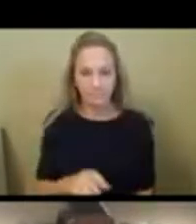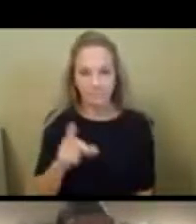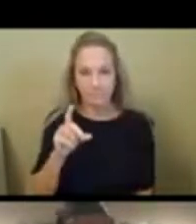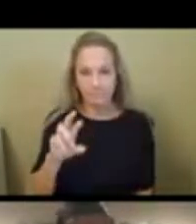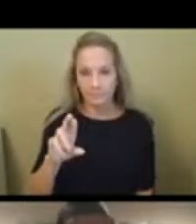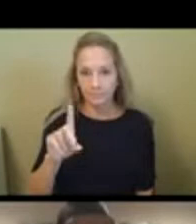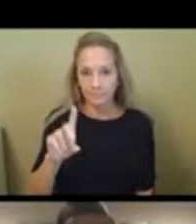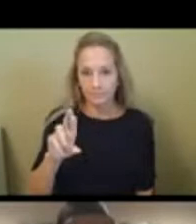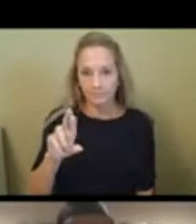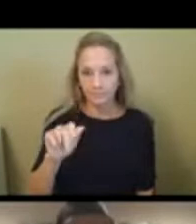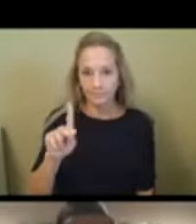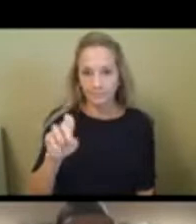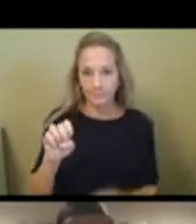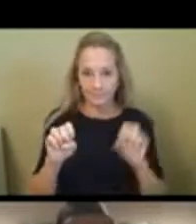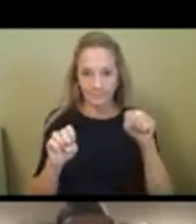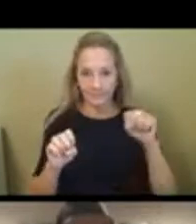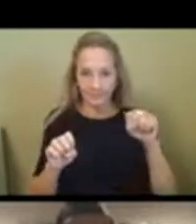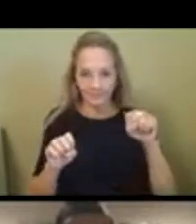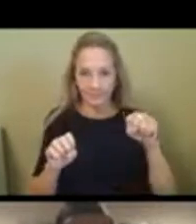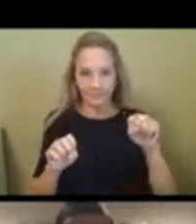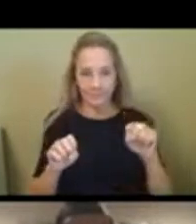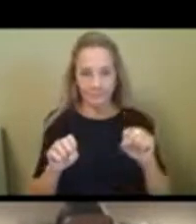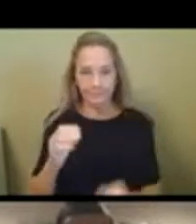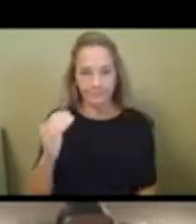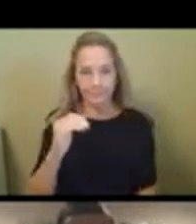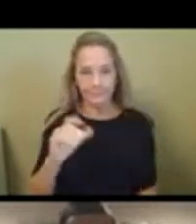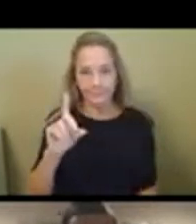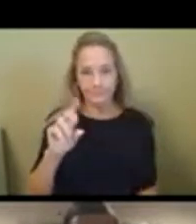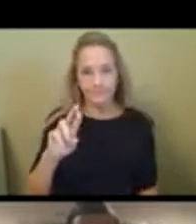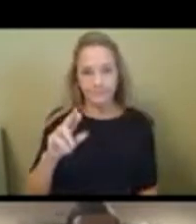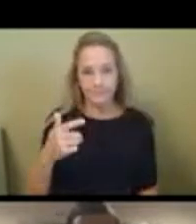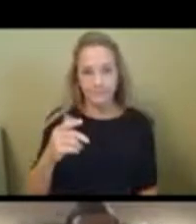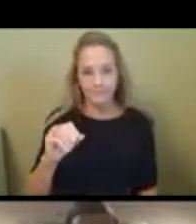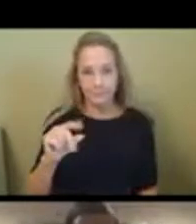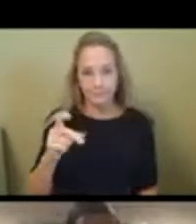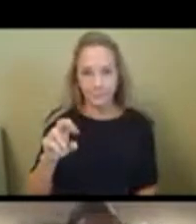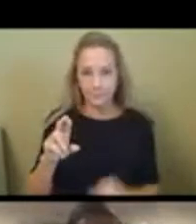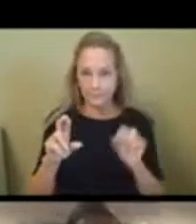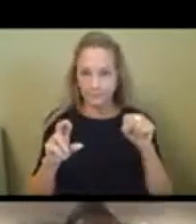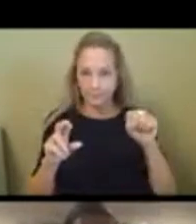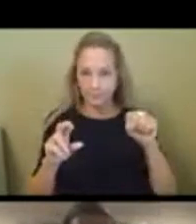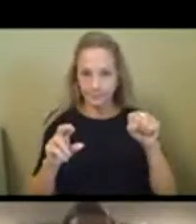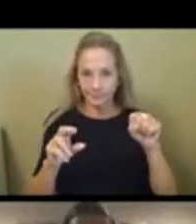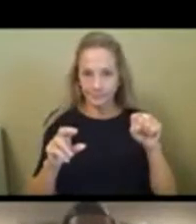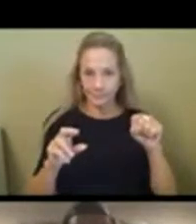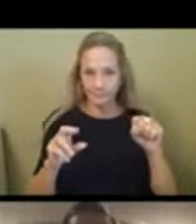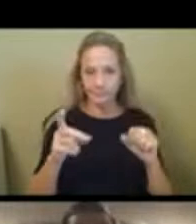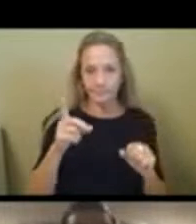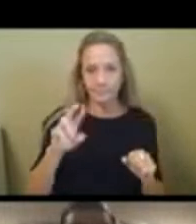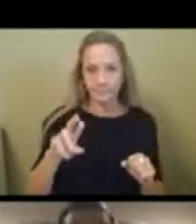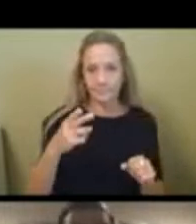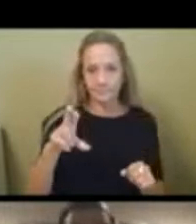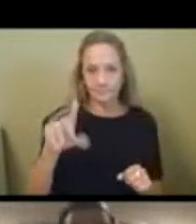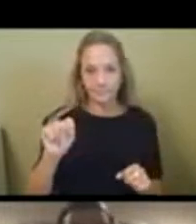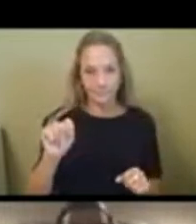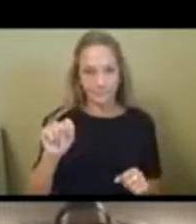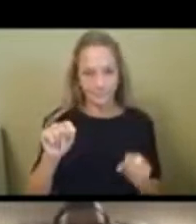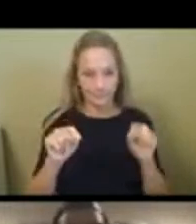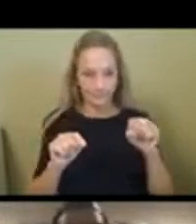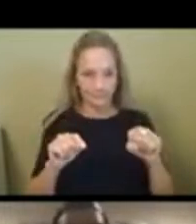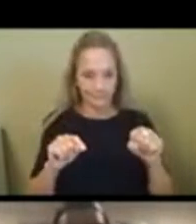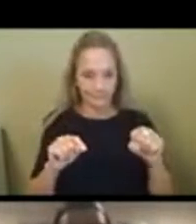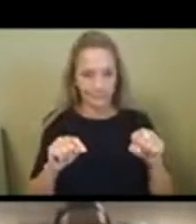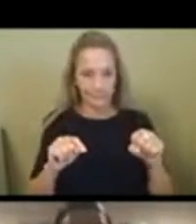Drake, Yes. Dr. Gotcher, Yes. Dr. Hurt,